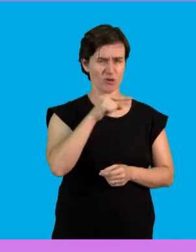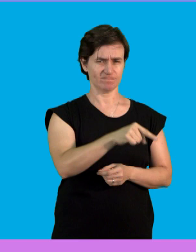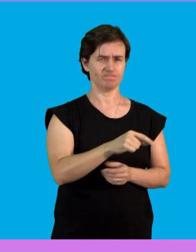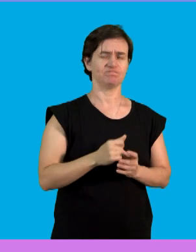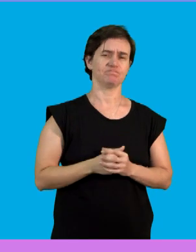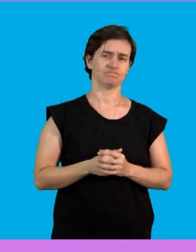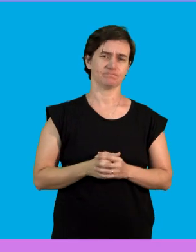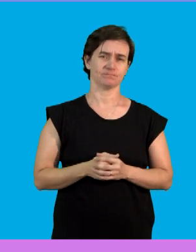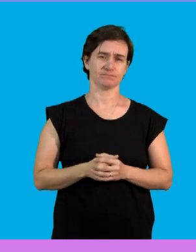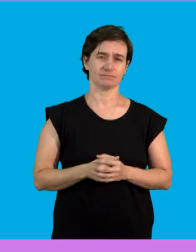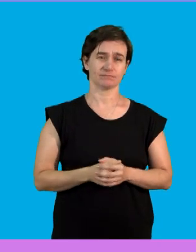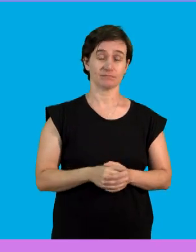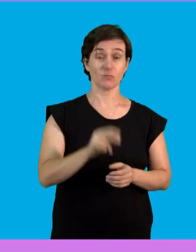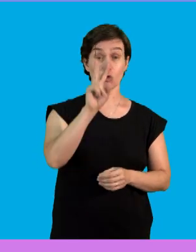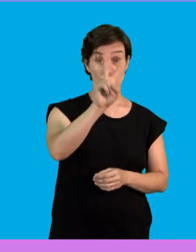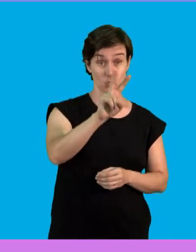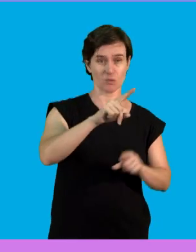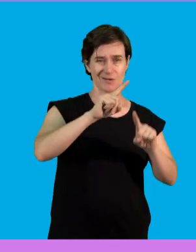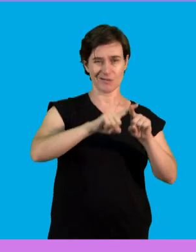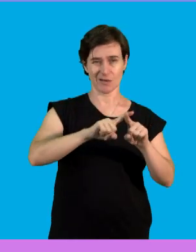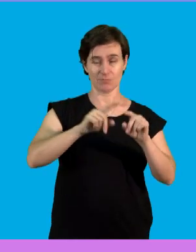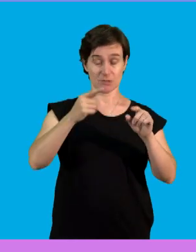is going to be 2 times